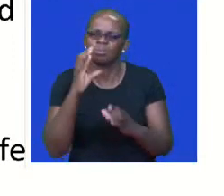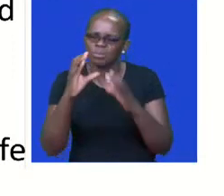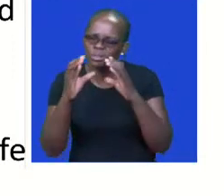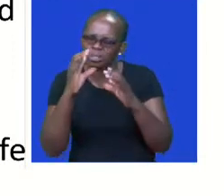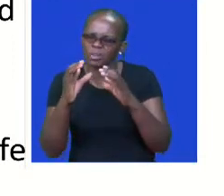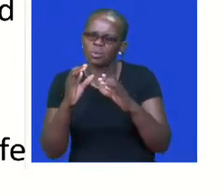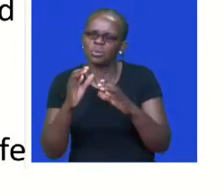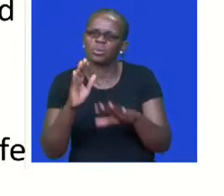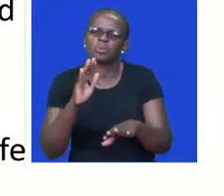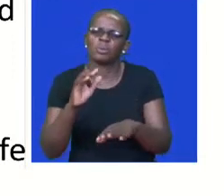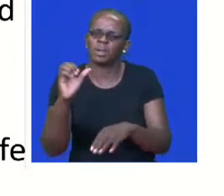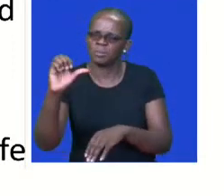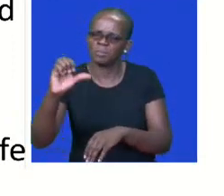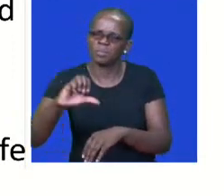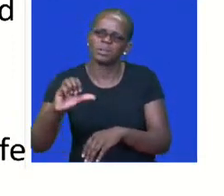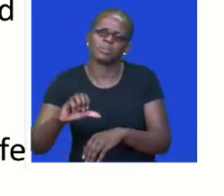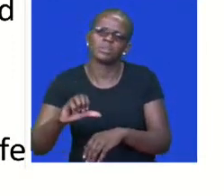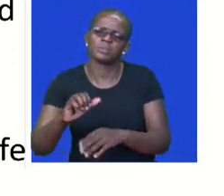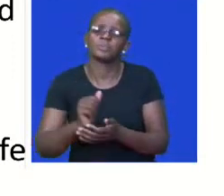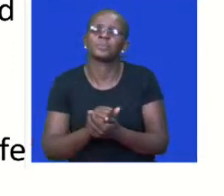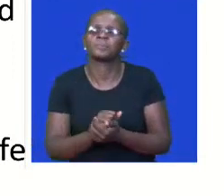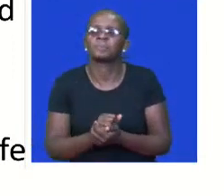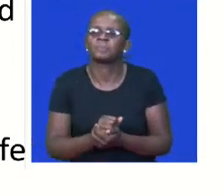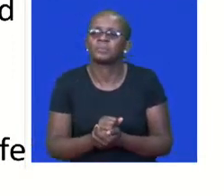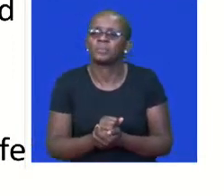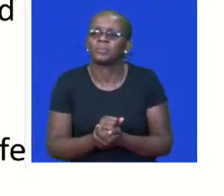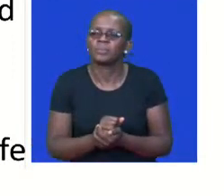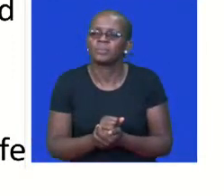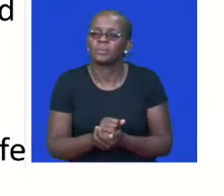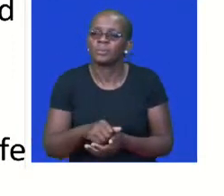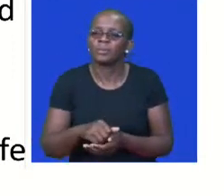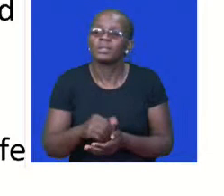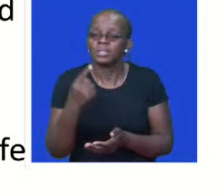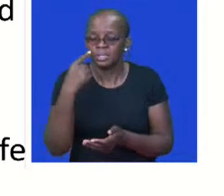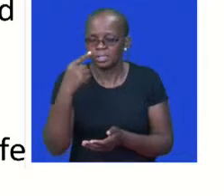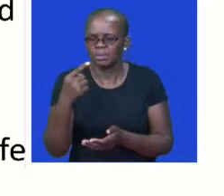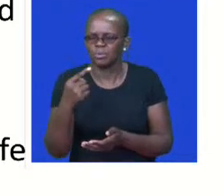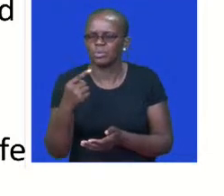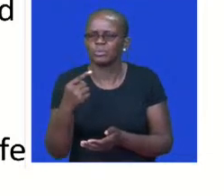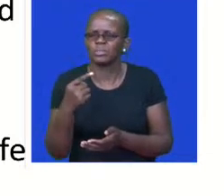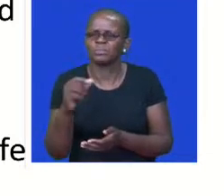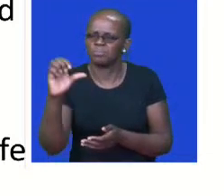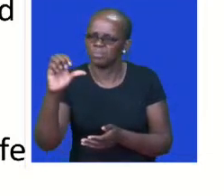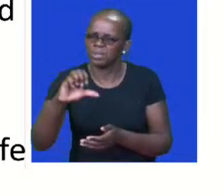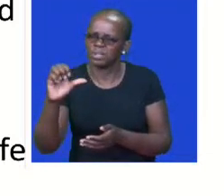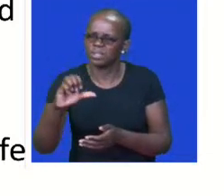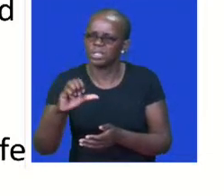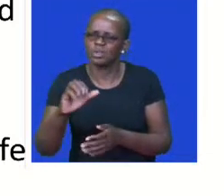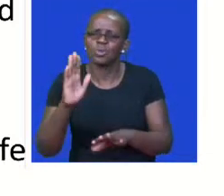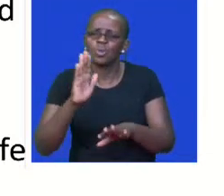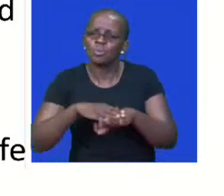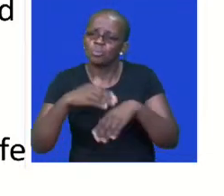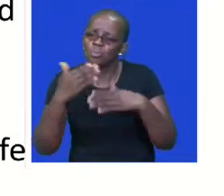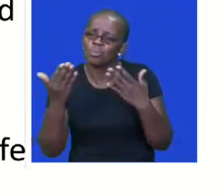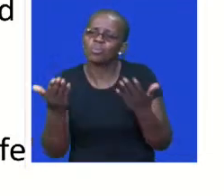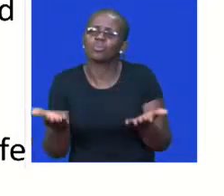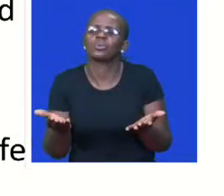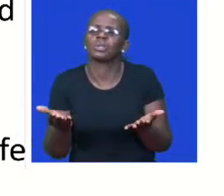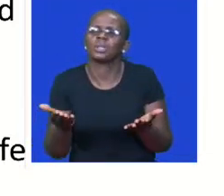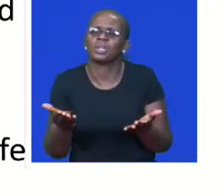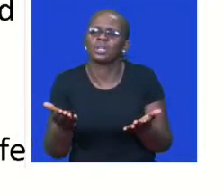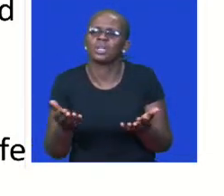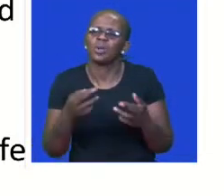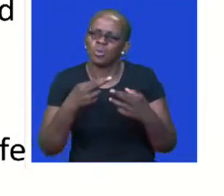a sin of disobedience to God, because they had disobeyed God. So this sin